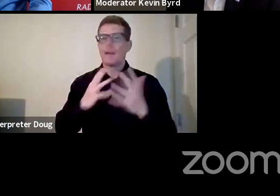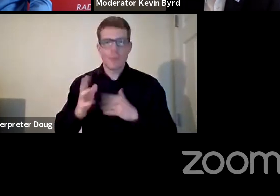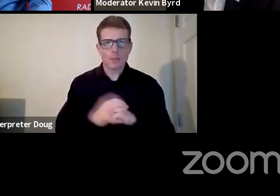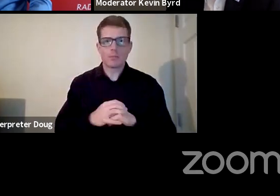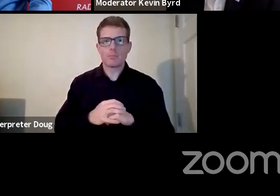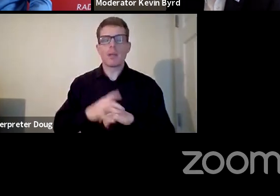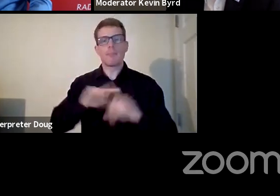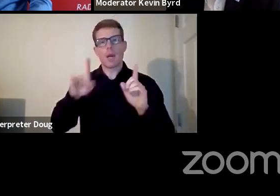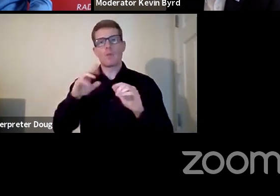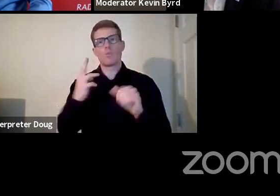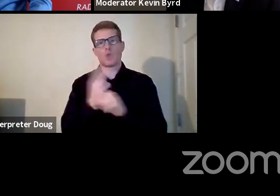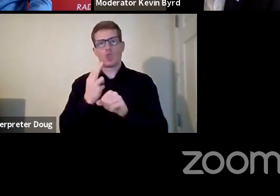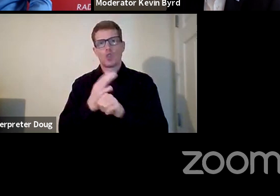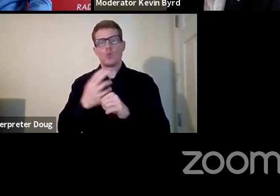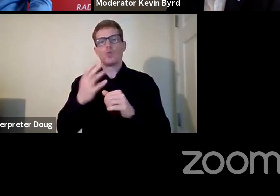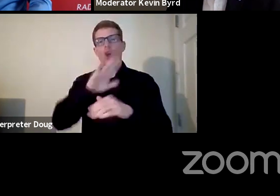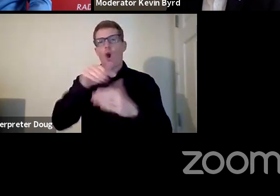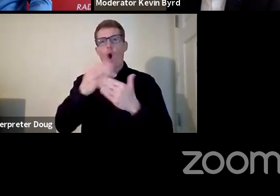it out there.